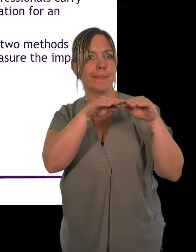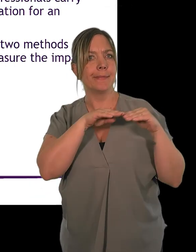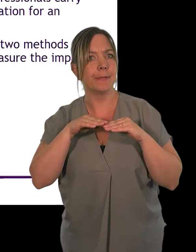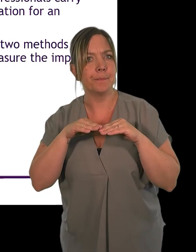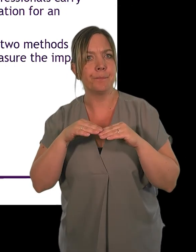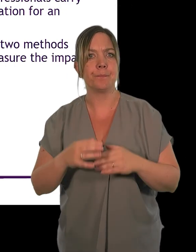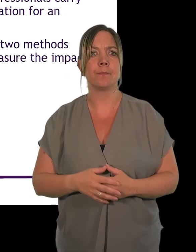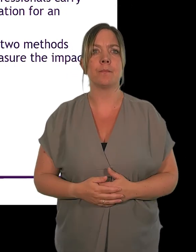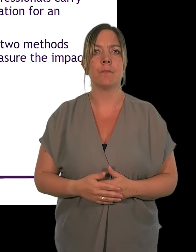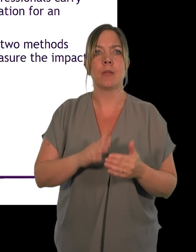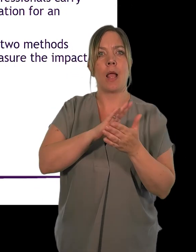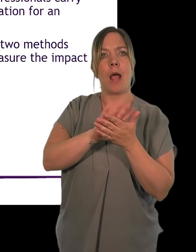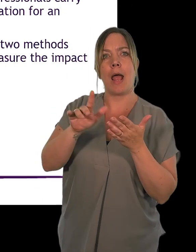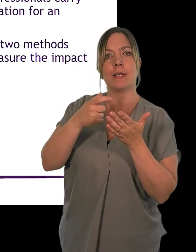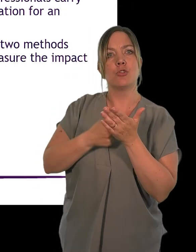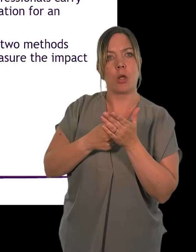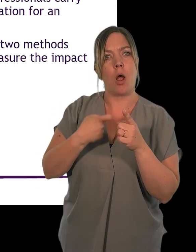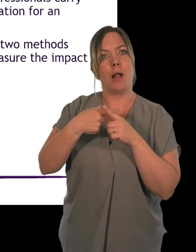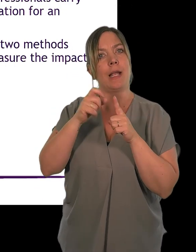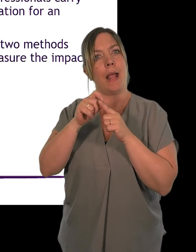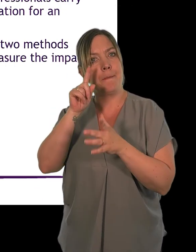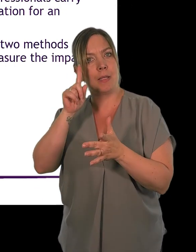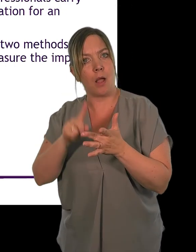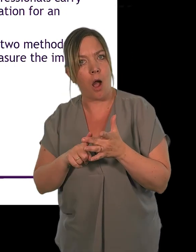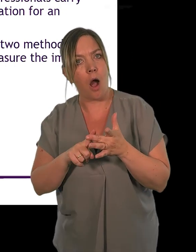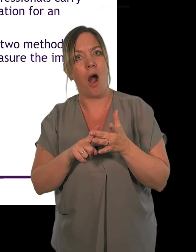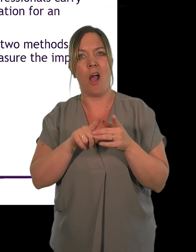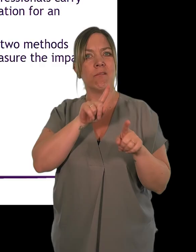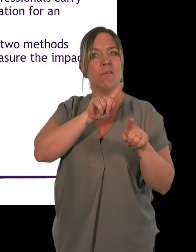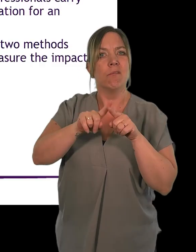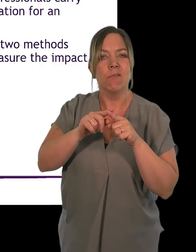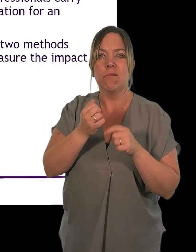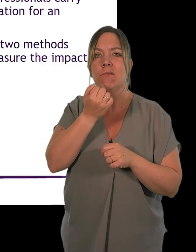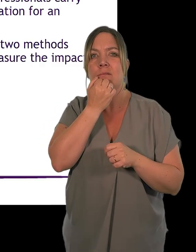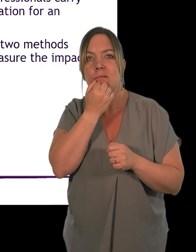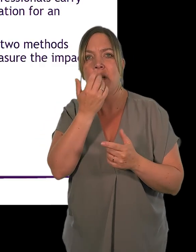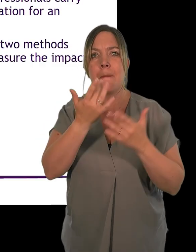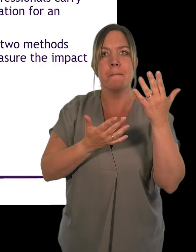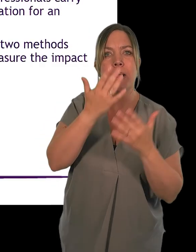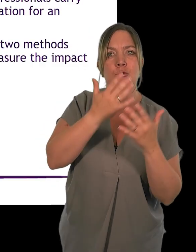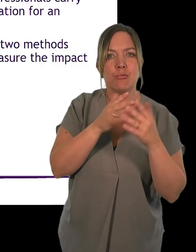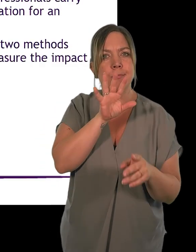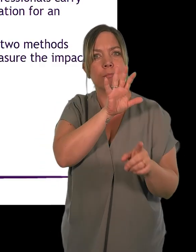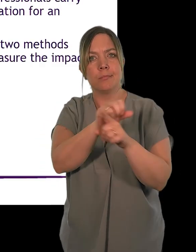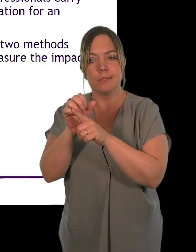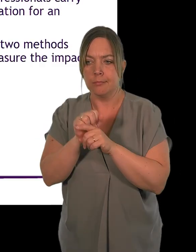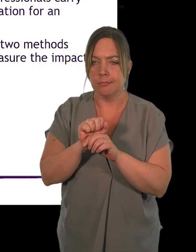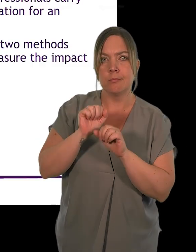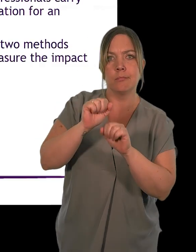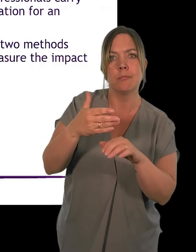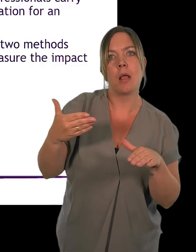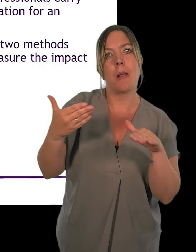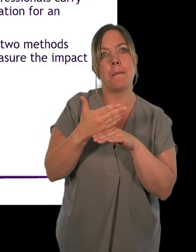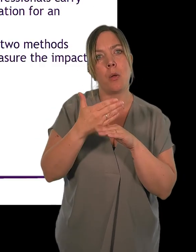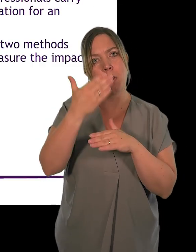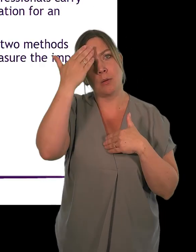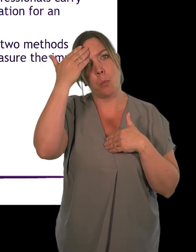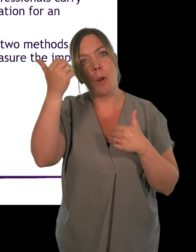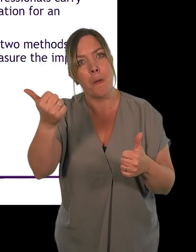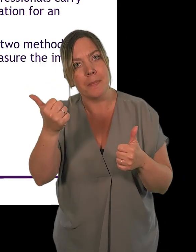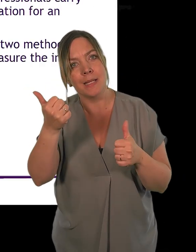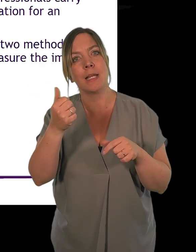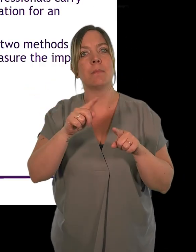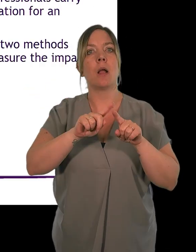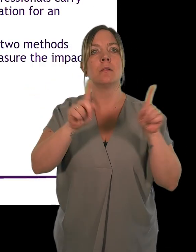benchmarking, HR KPIs and metrics to measure employee well-being, diversity